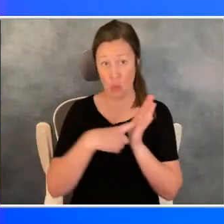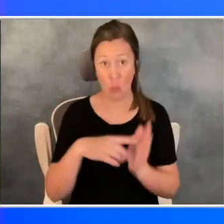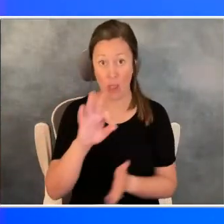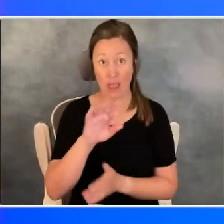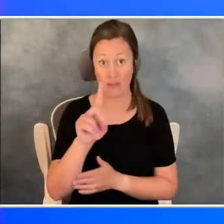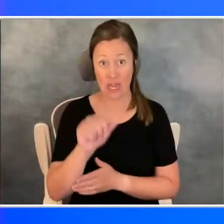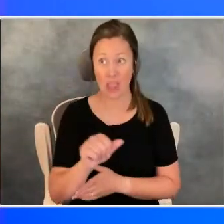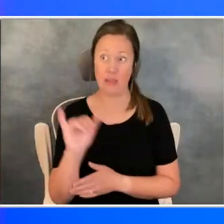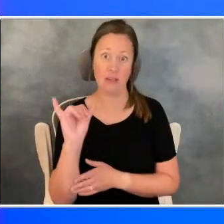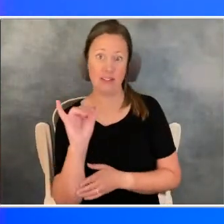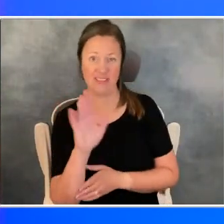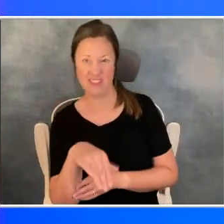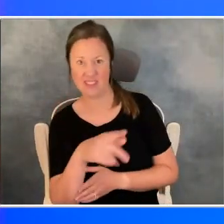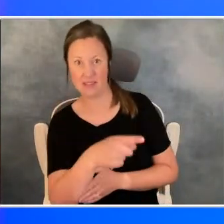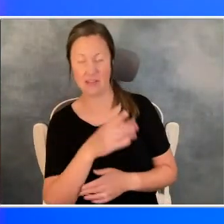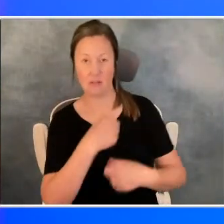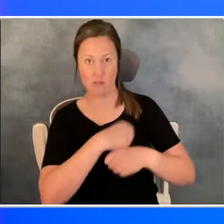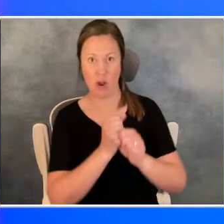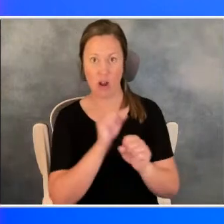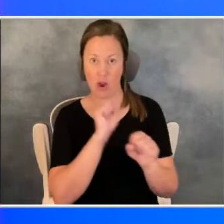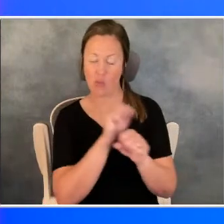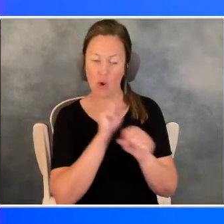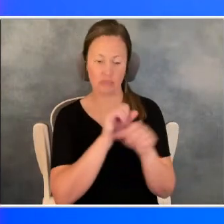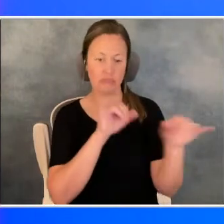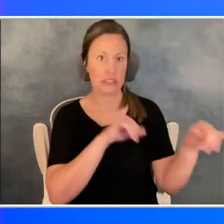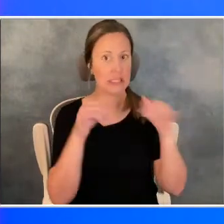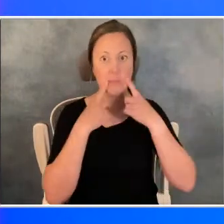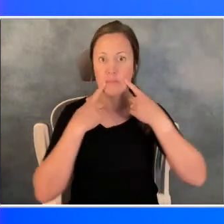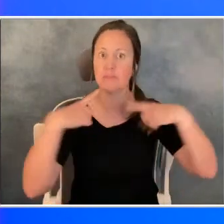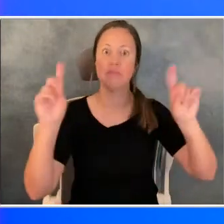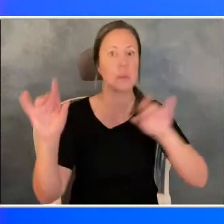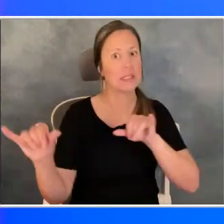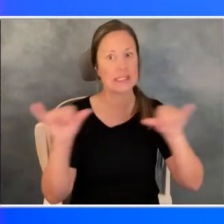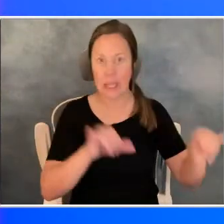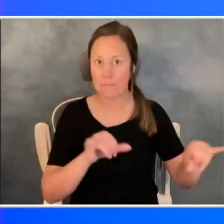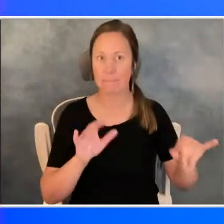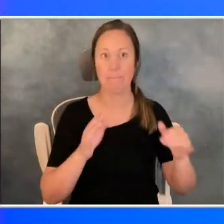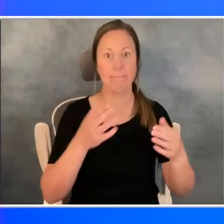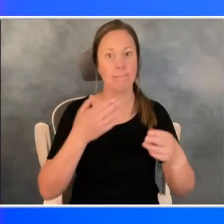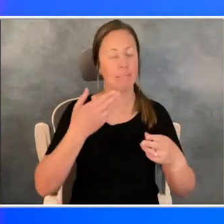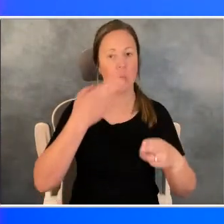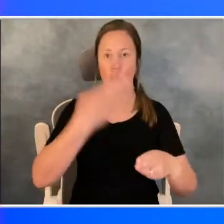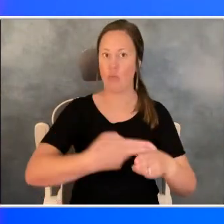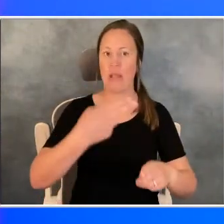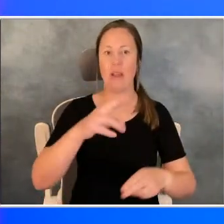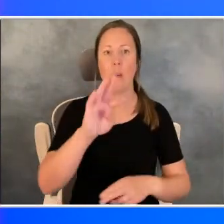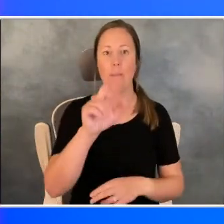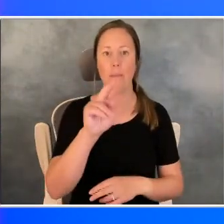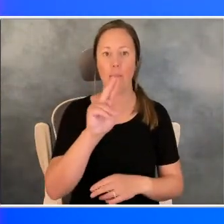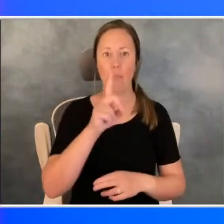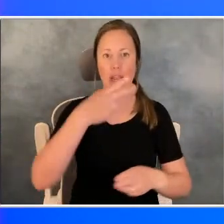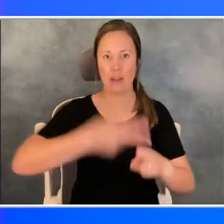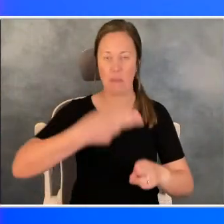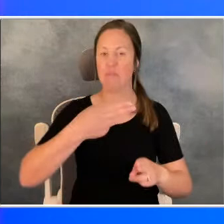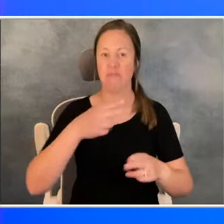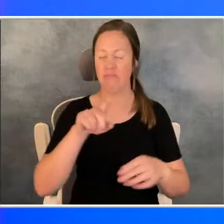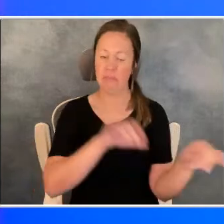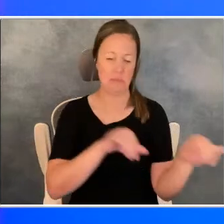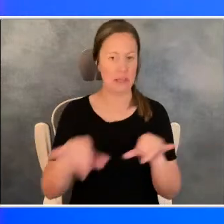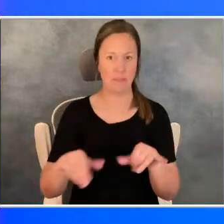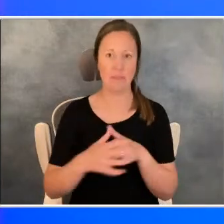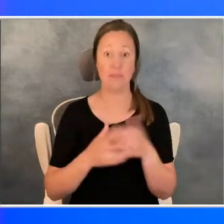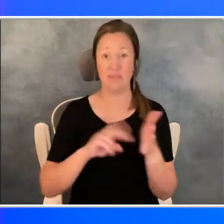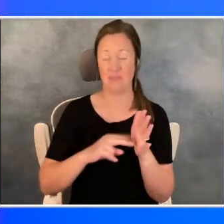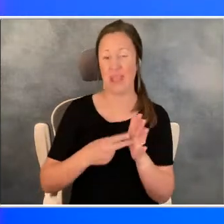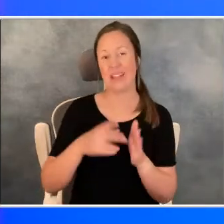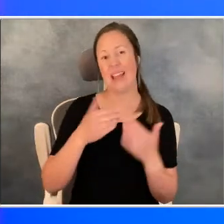the brand name products. So there's a whole ratings situation. It's A-rated. That means that they're equivalent.